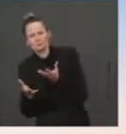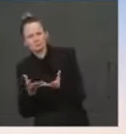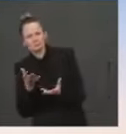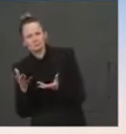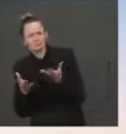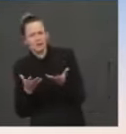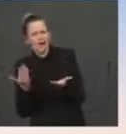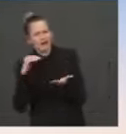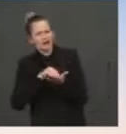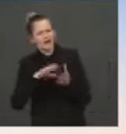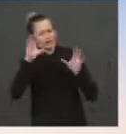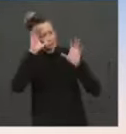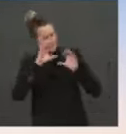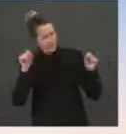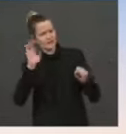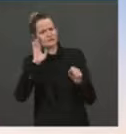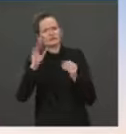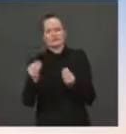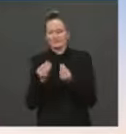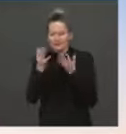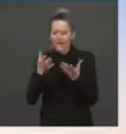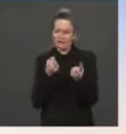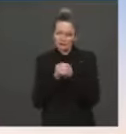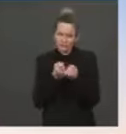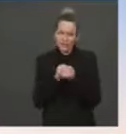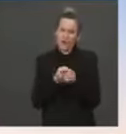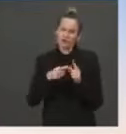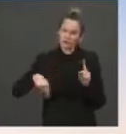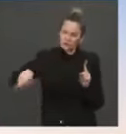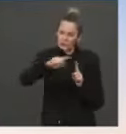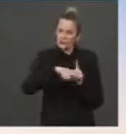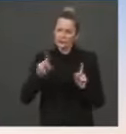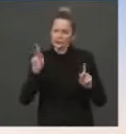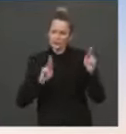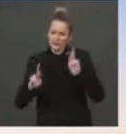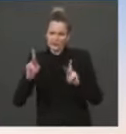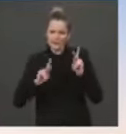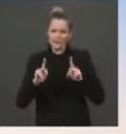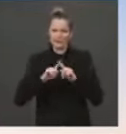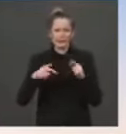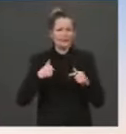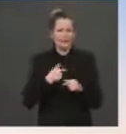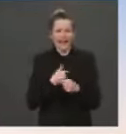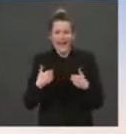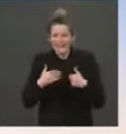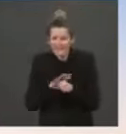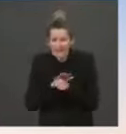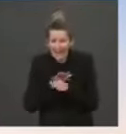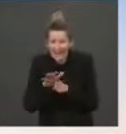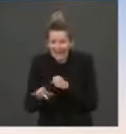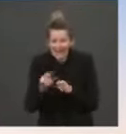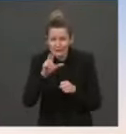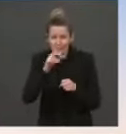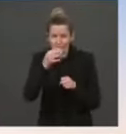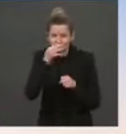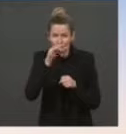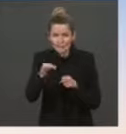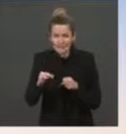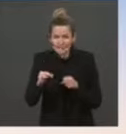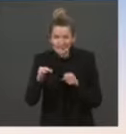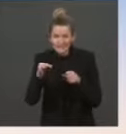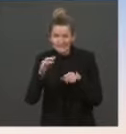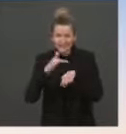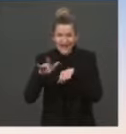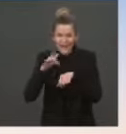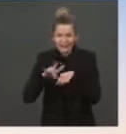people. But I just want to be clear that there are abundance of turkeys available. They're about $1 more for a 20-pound bird, which is a huge bird